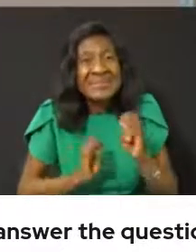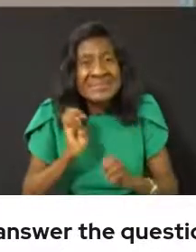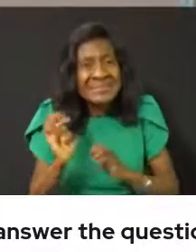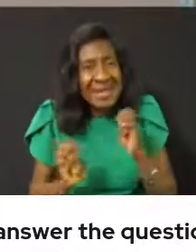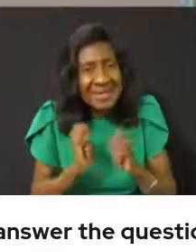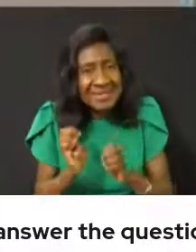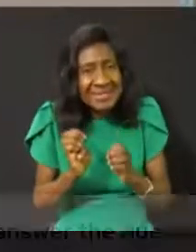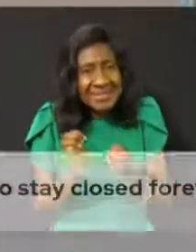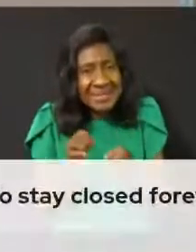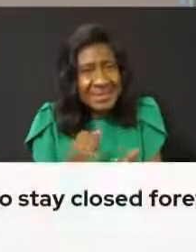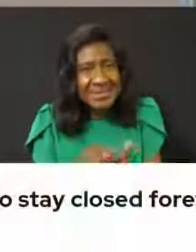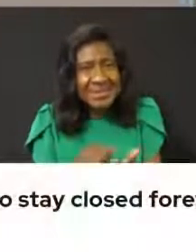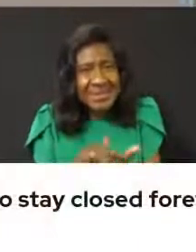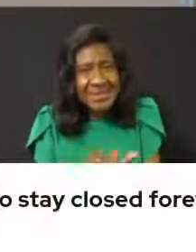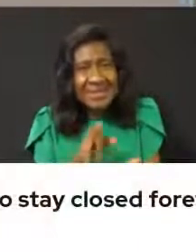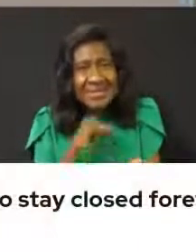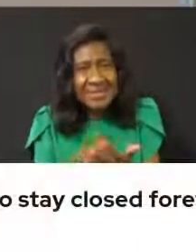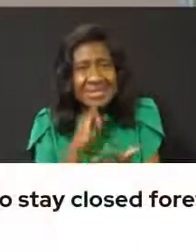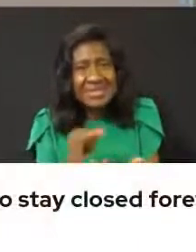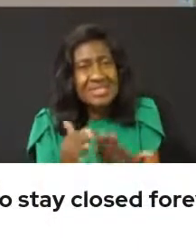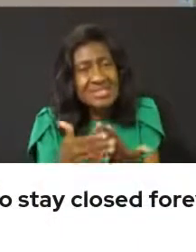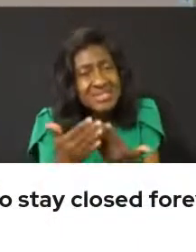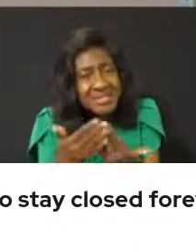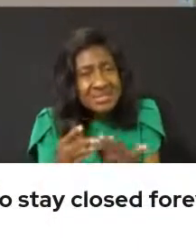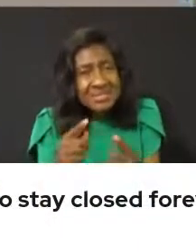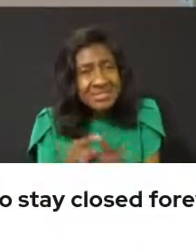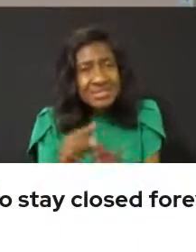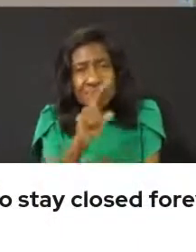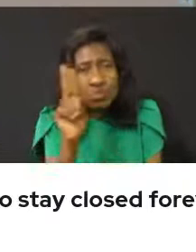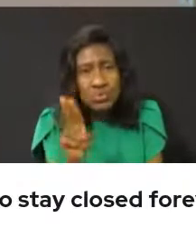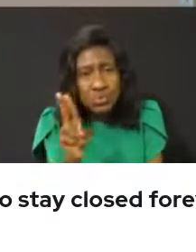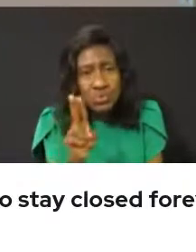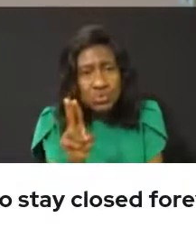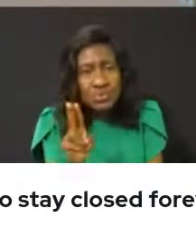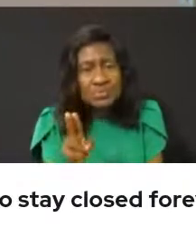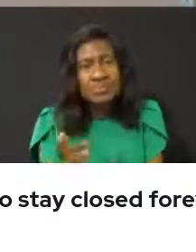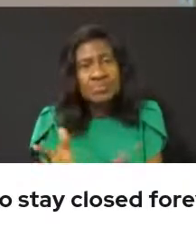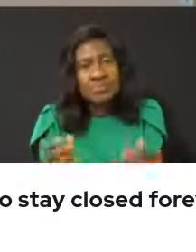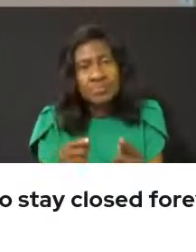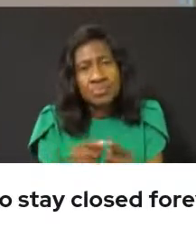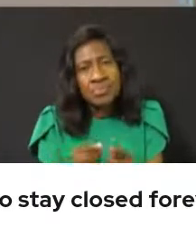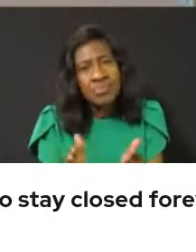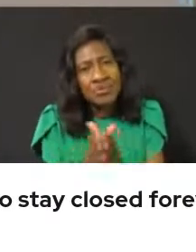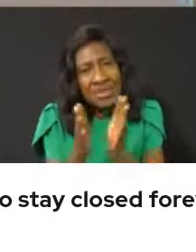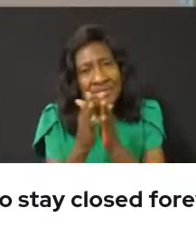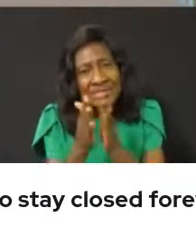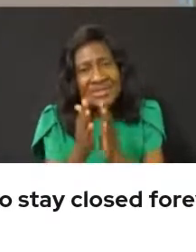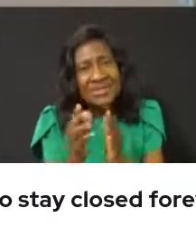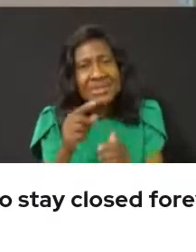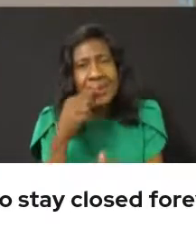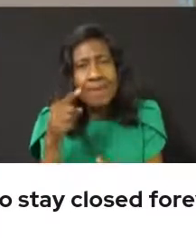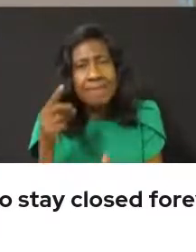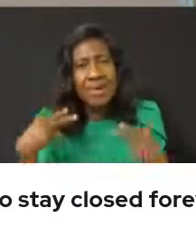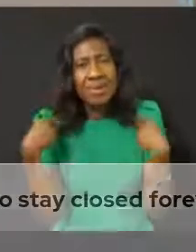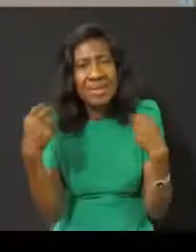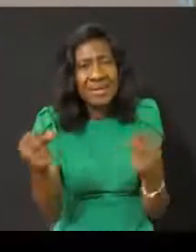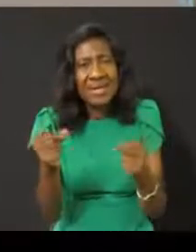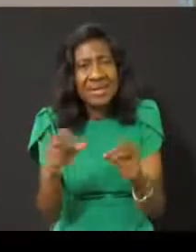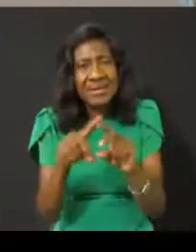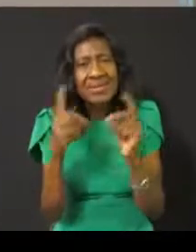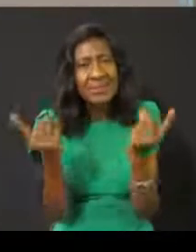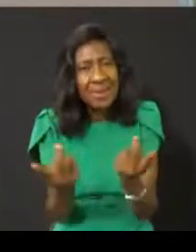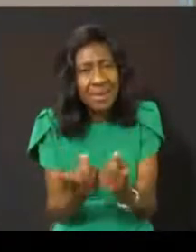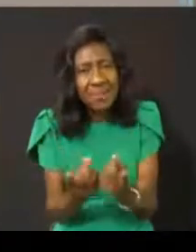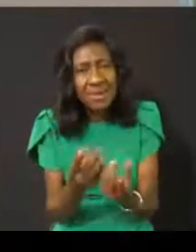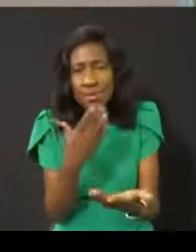how simple and easy it has been. I would like to congratulate the Public Health Department on their continued hard work and job well